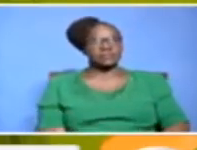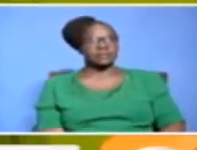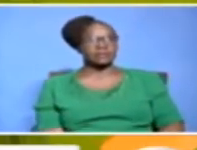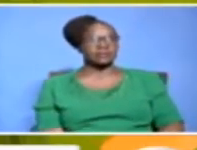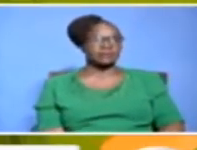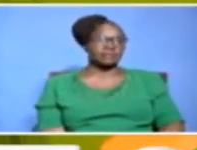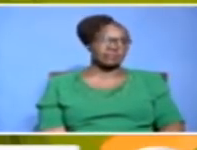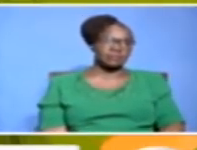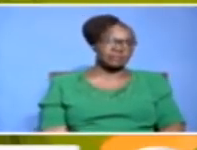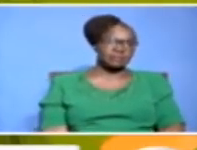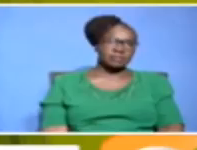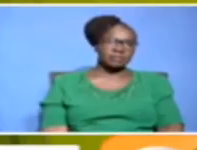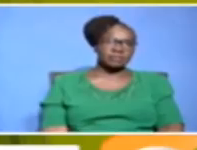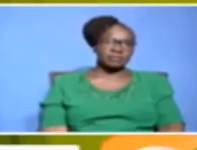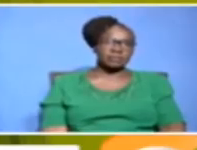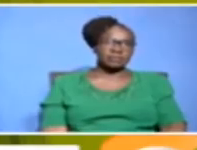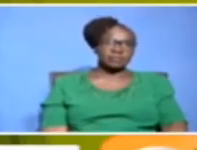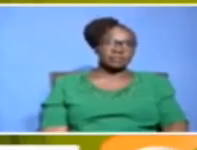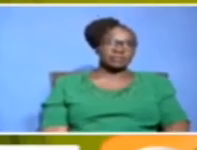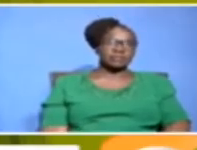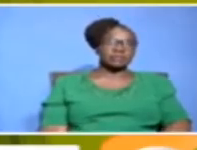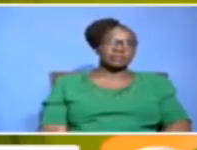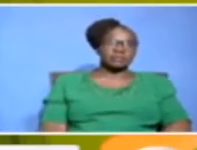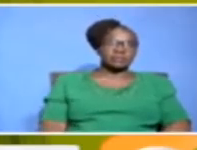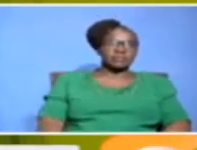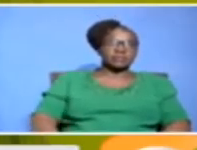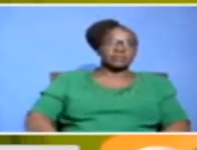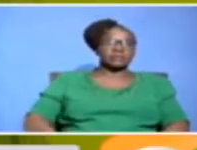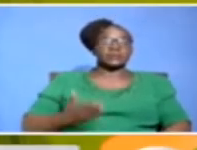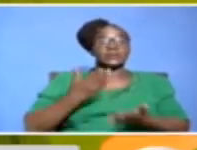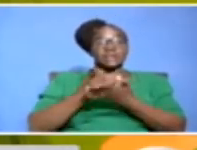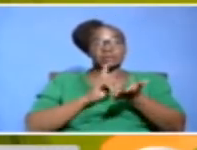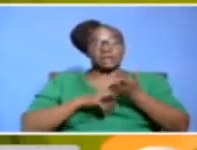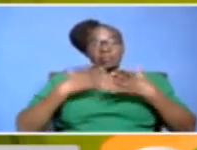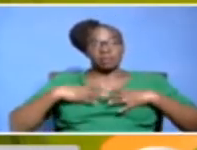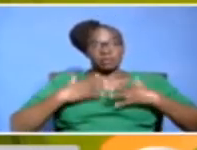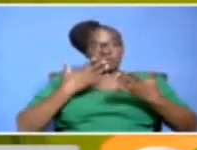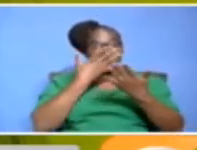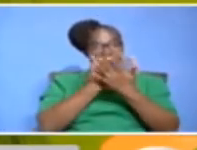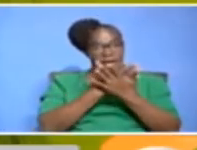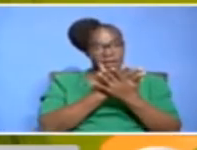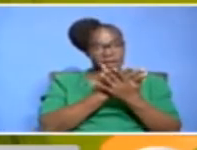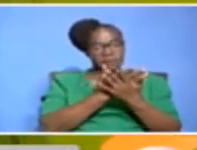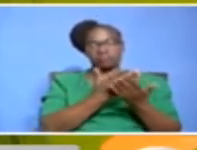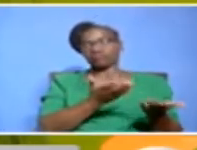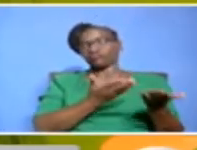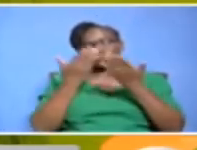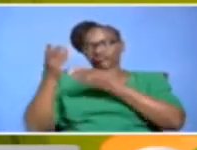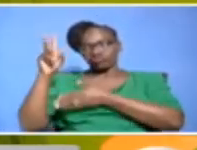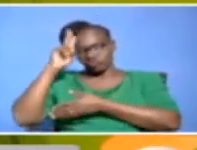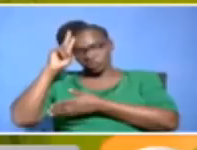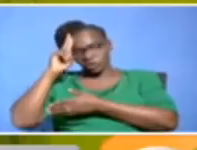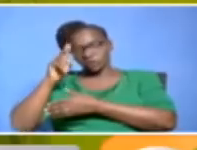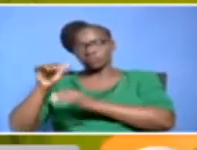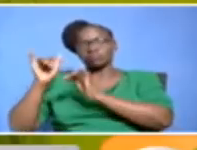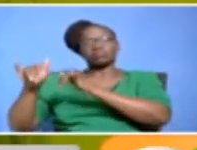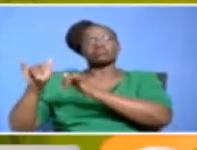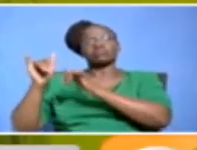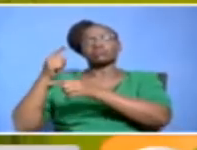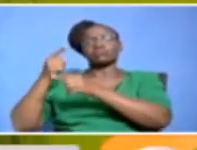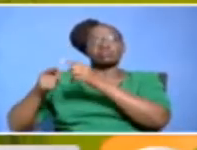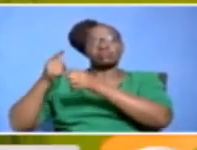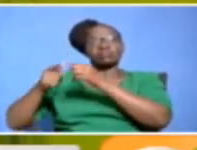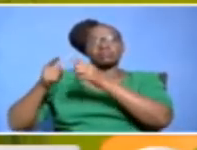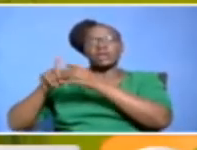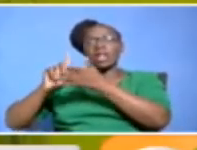Either been acquitted or committed, and then the term has ended in court, we will do what we will call a mediation meeting. That